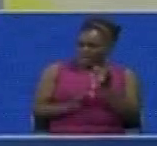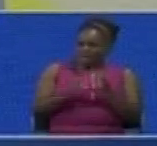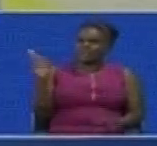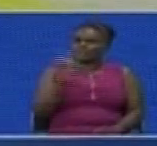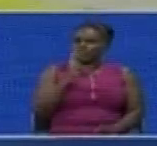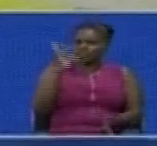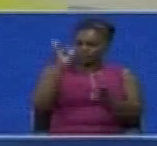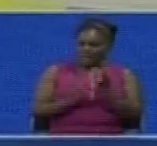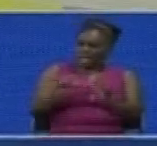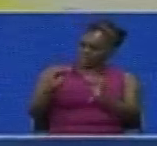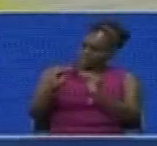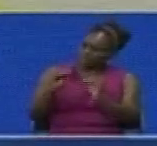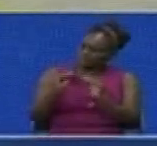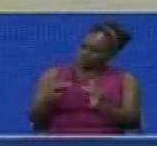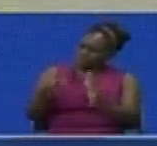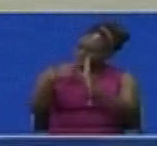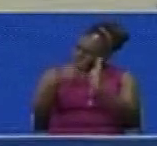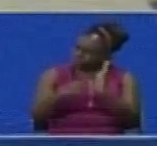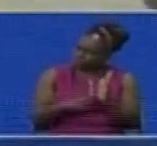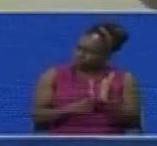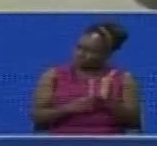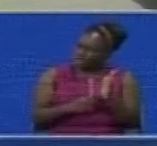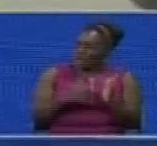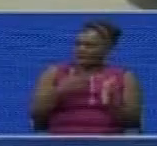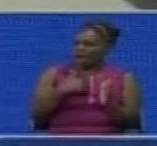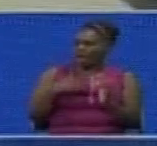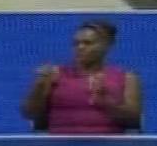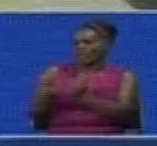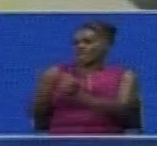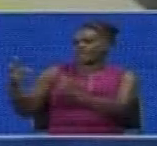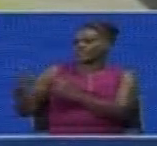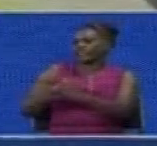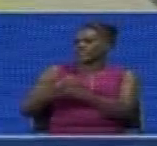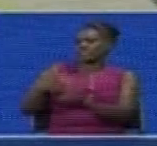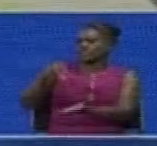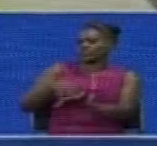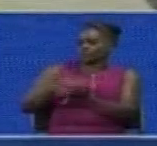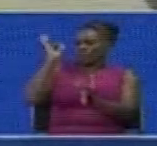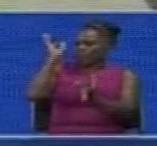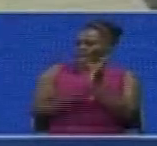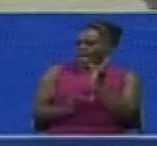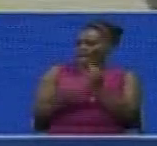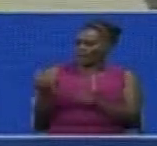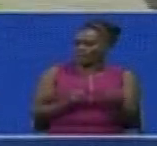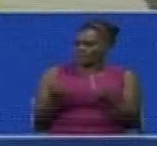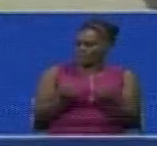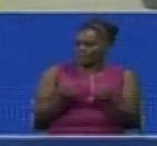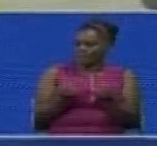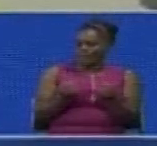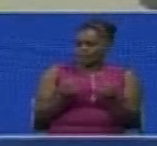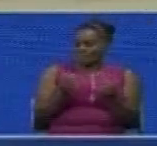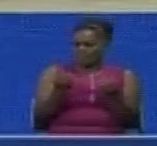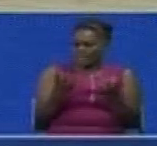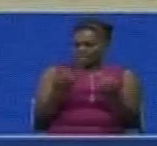speeding. We have had about 18 cases of speeding, and most of them we have resolved through